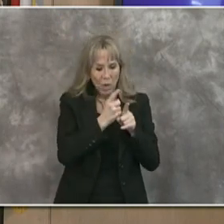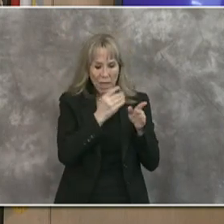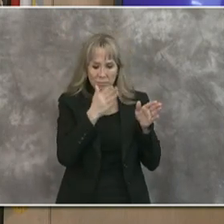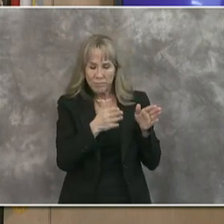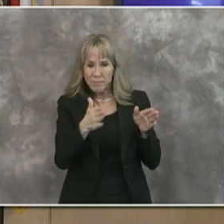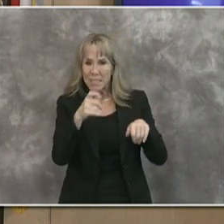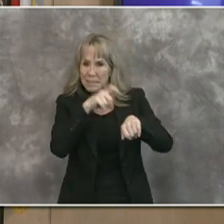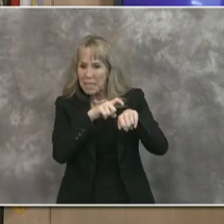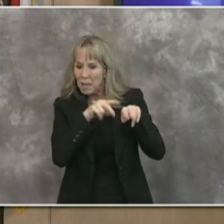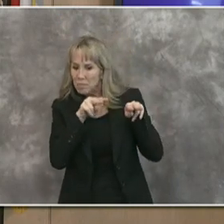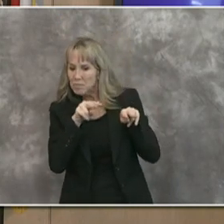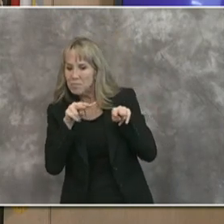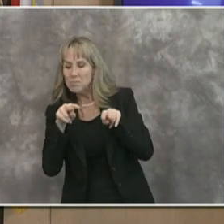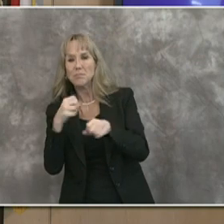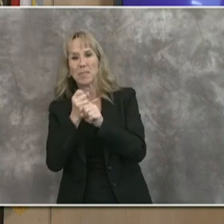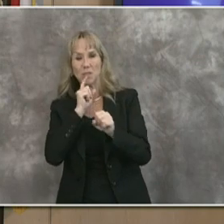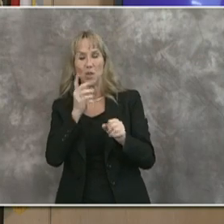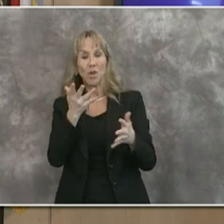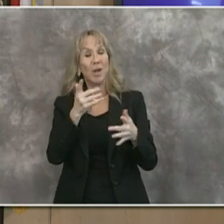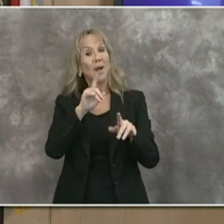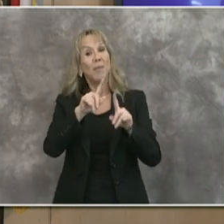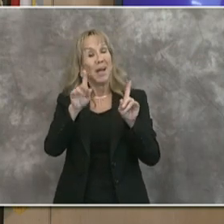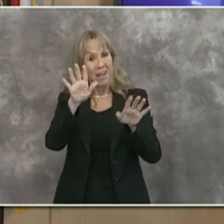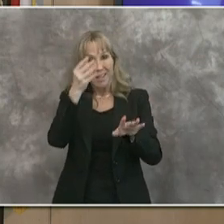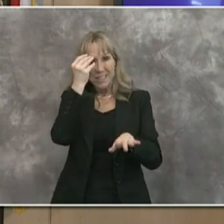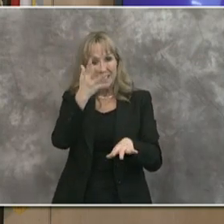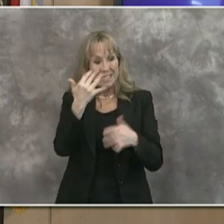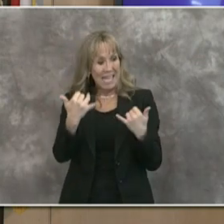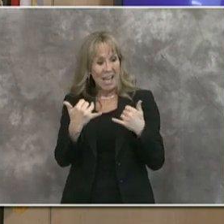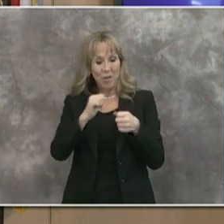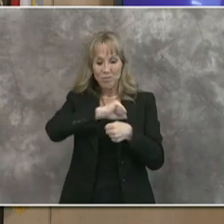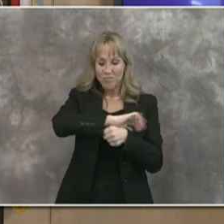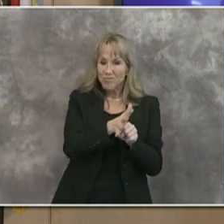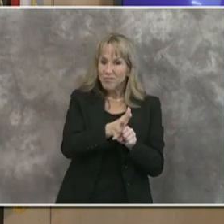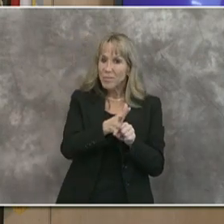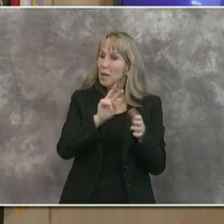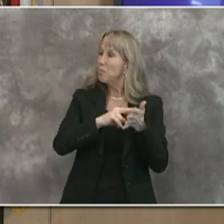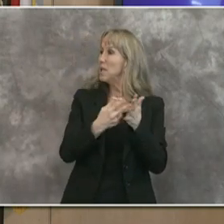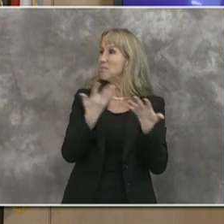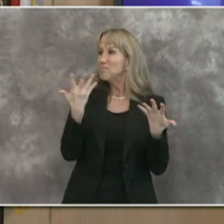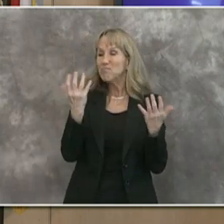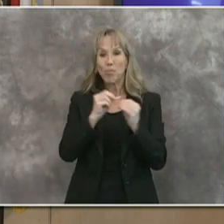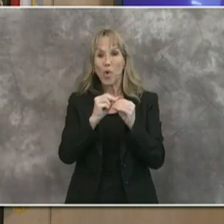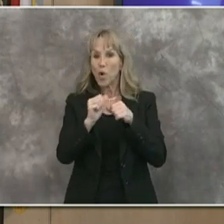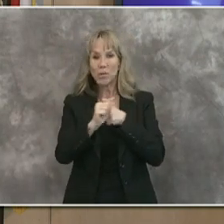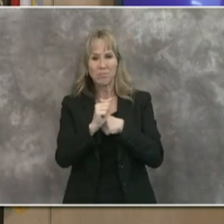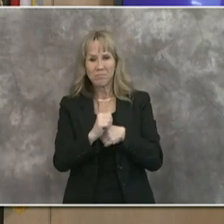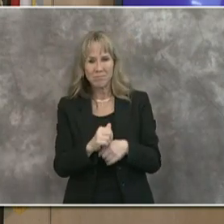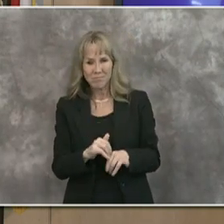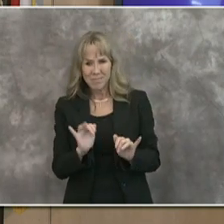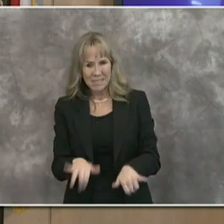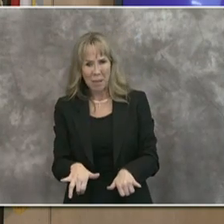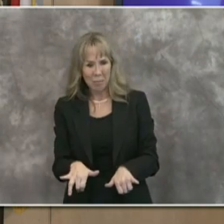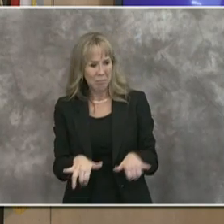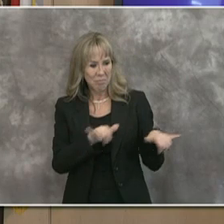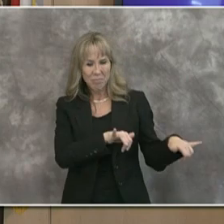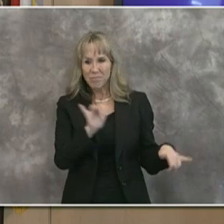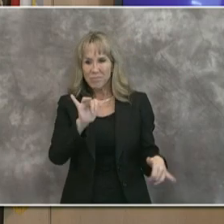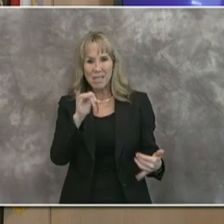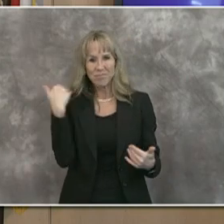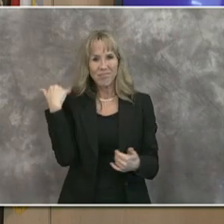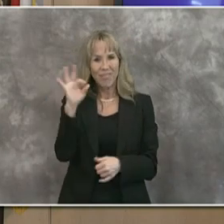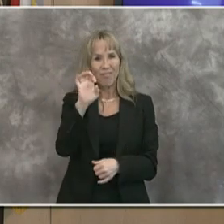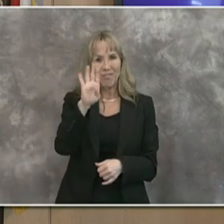at the right time. But the danger from coronavirus has not passed. The virus is exactly the same today as it was